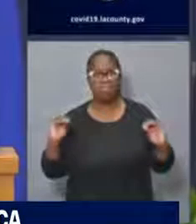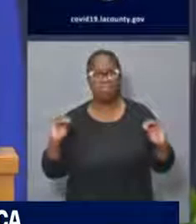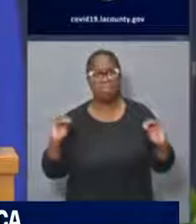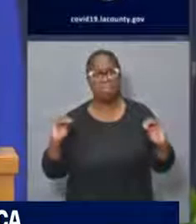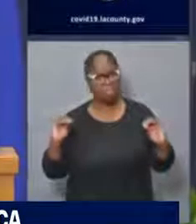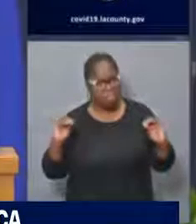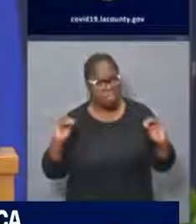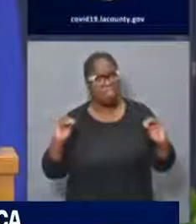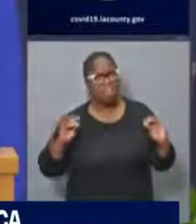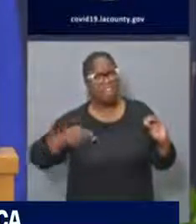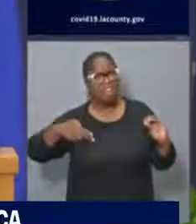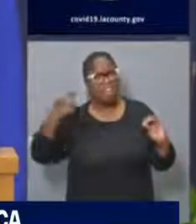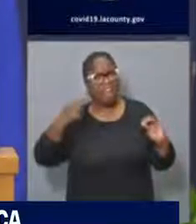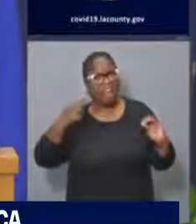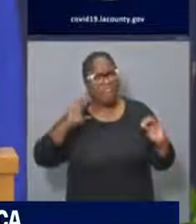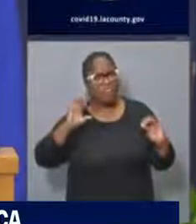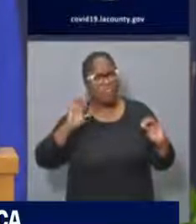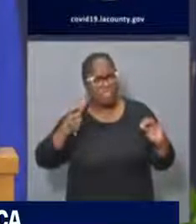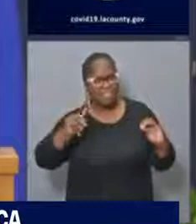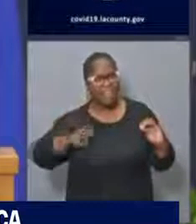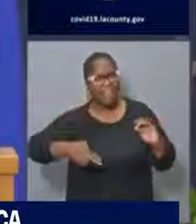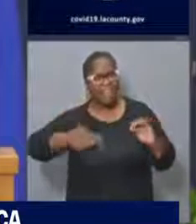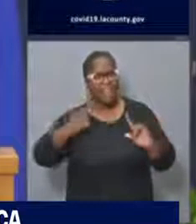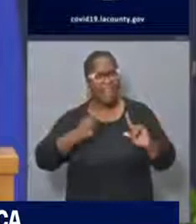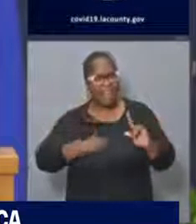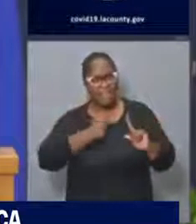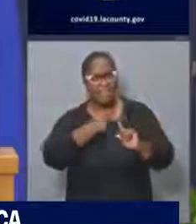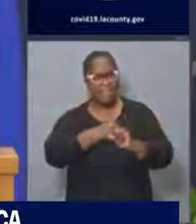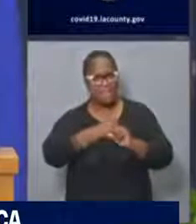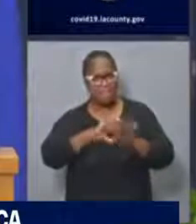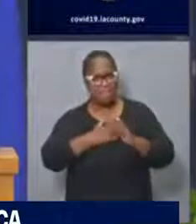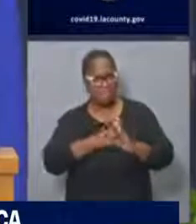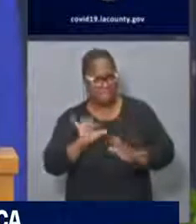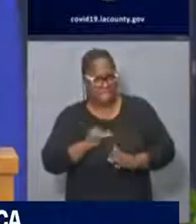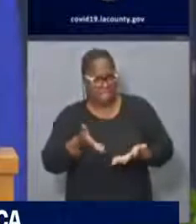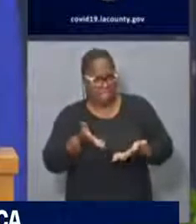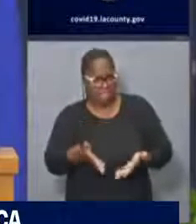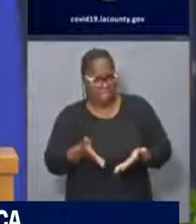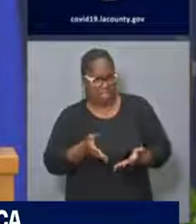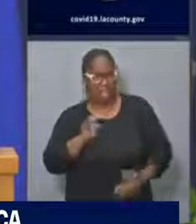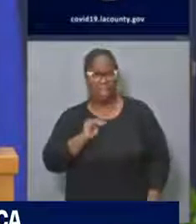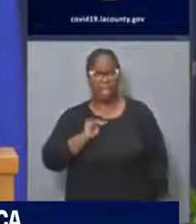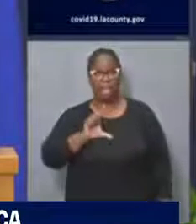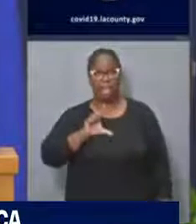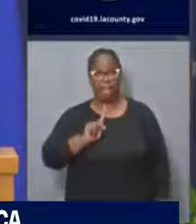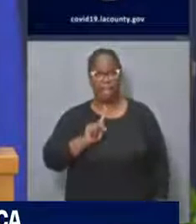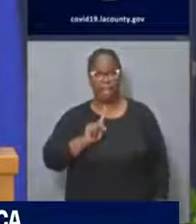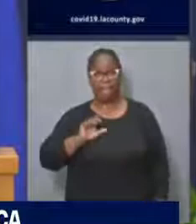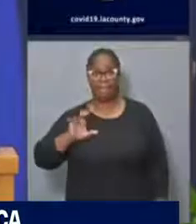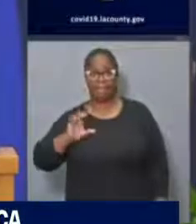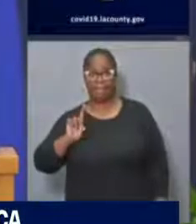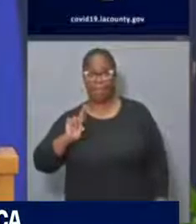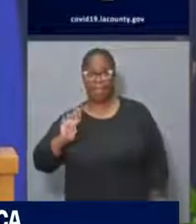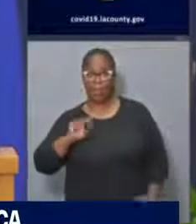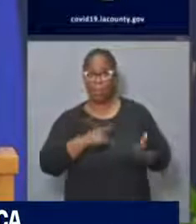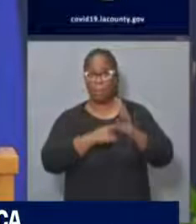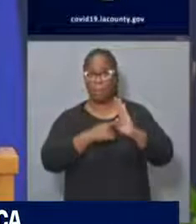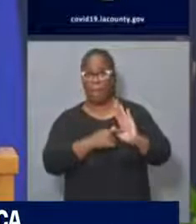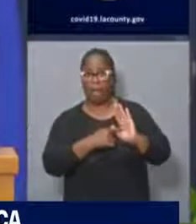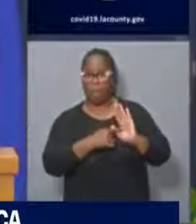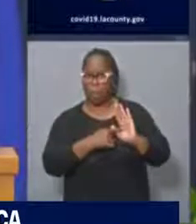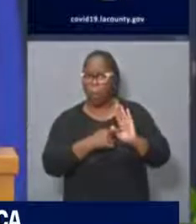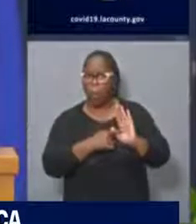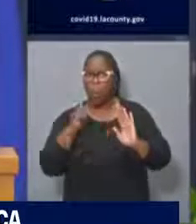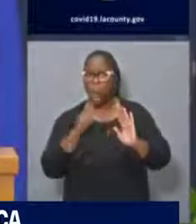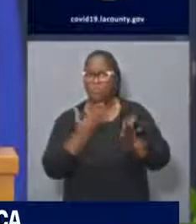and high-impact communities like this, MLK CDU model was a successful example of how